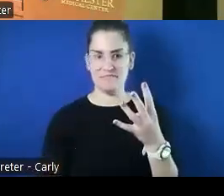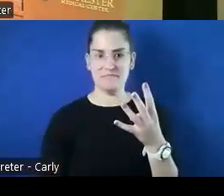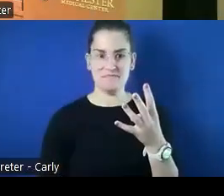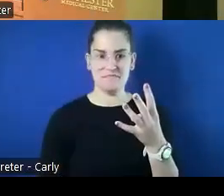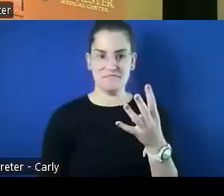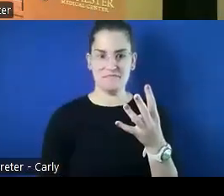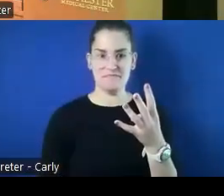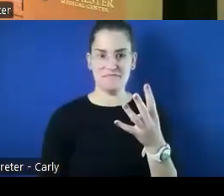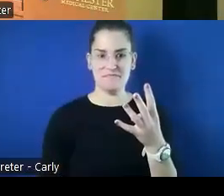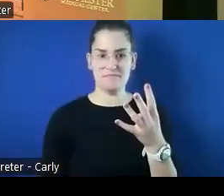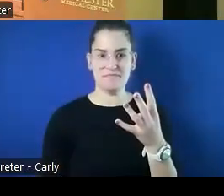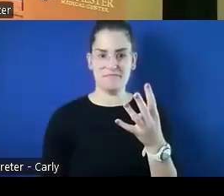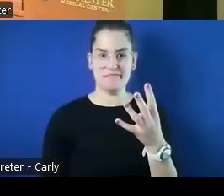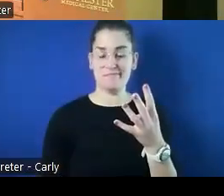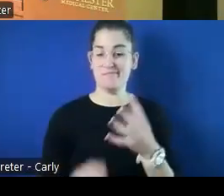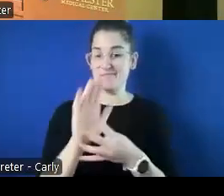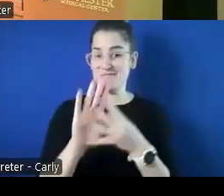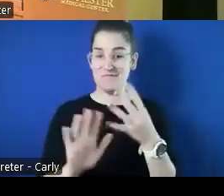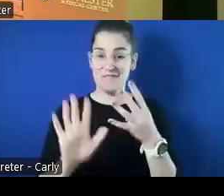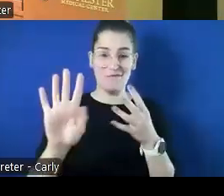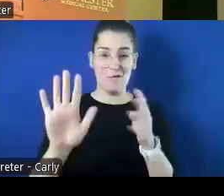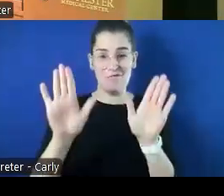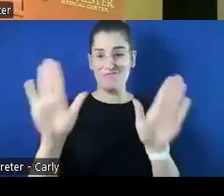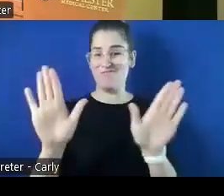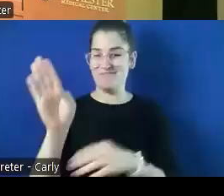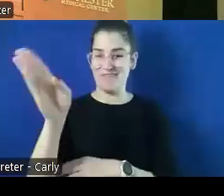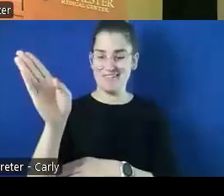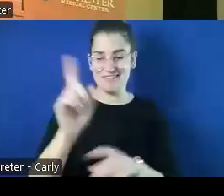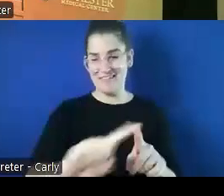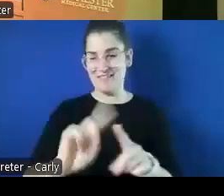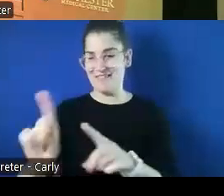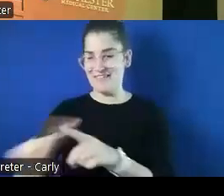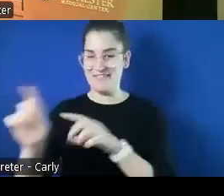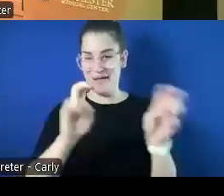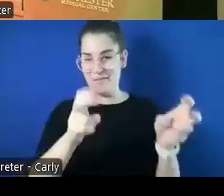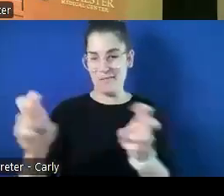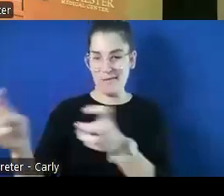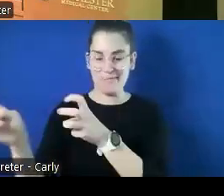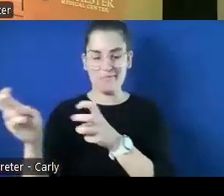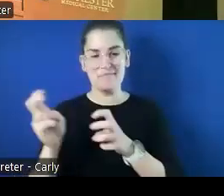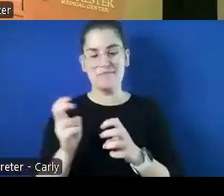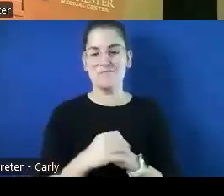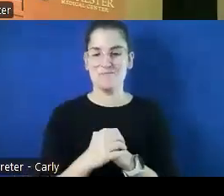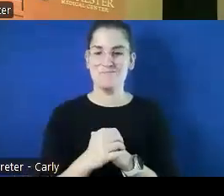And all right, so we have 4 good presentations, all on very different topics, and let's give